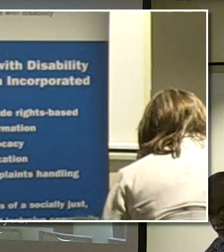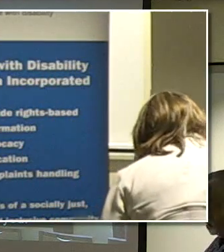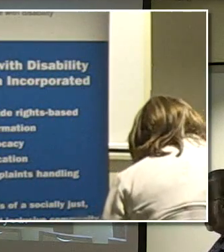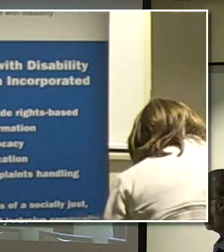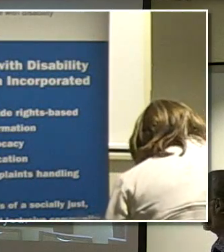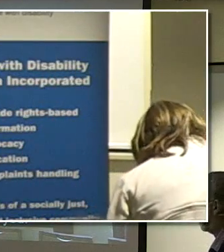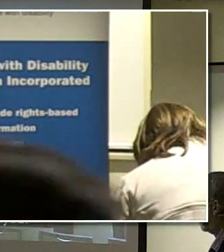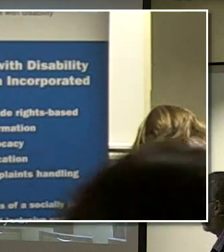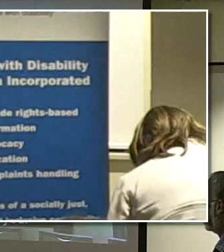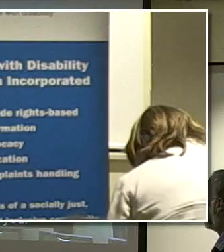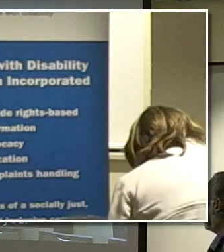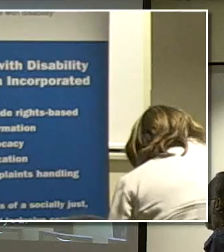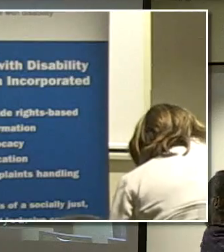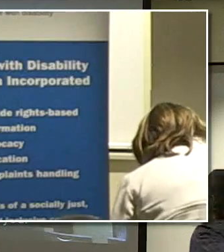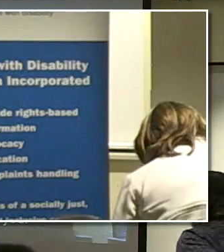Oh, sorry.